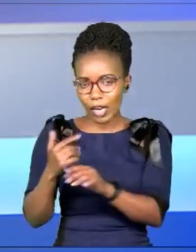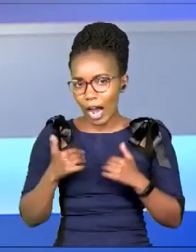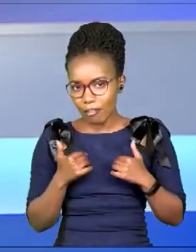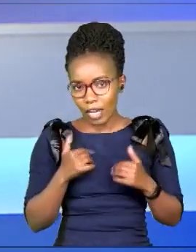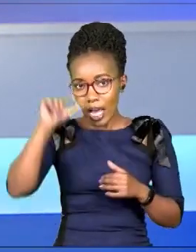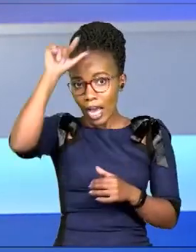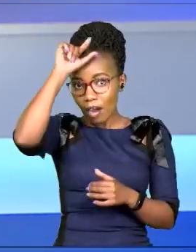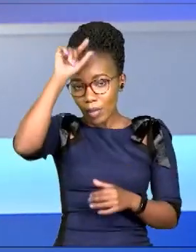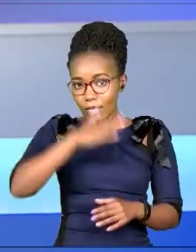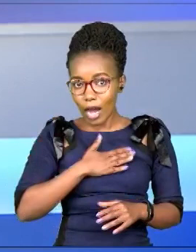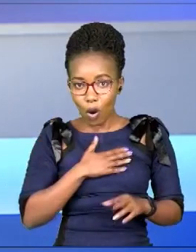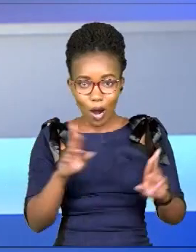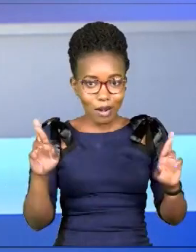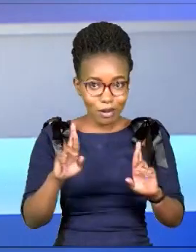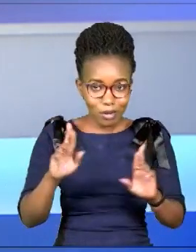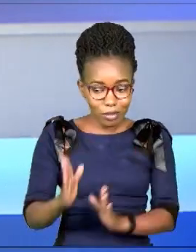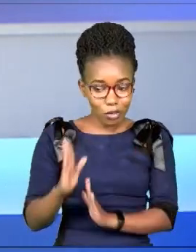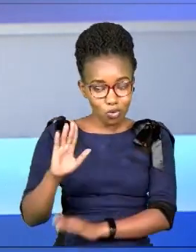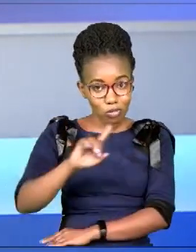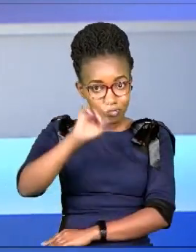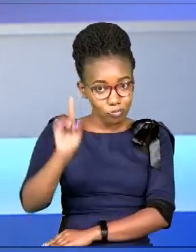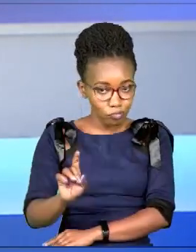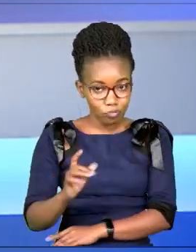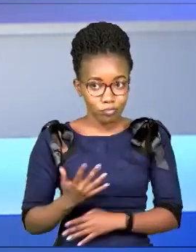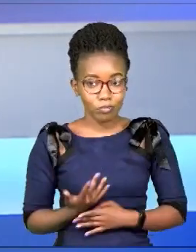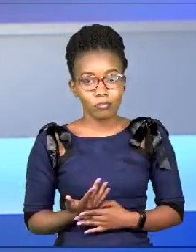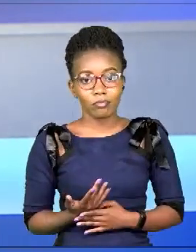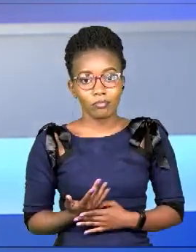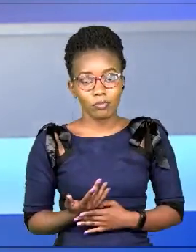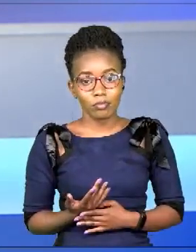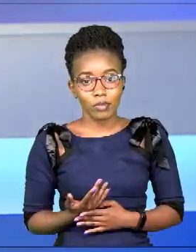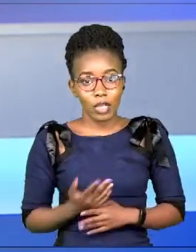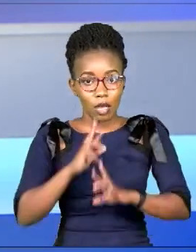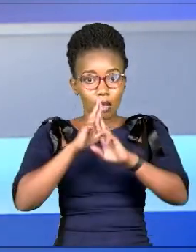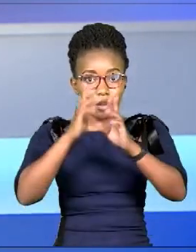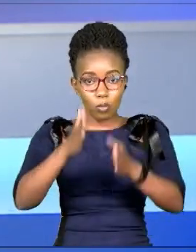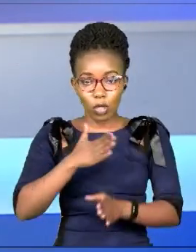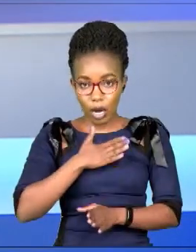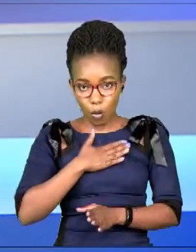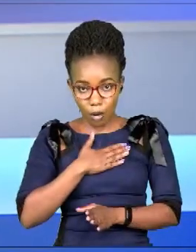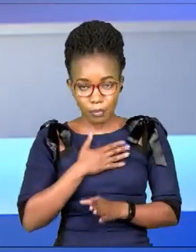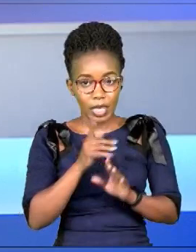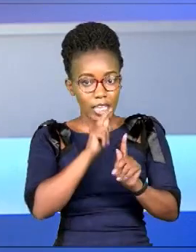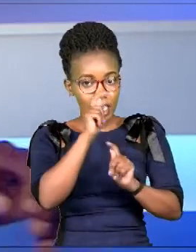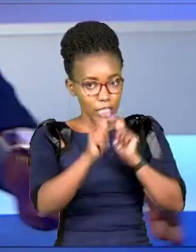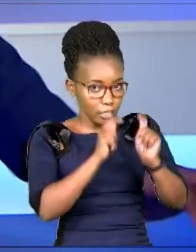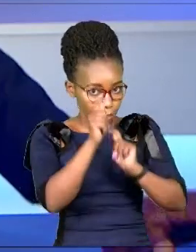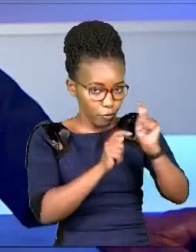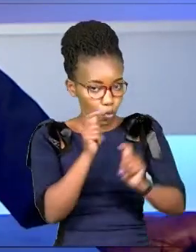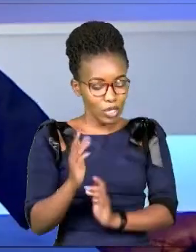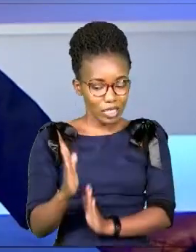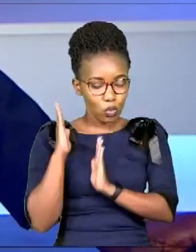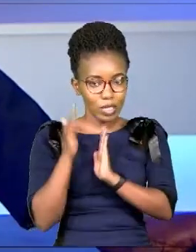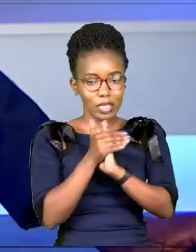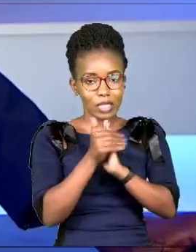preparedness in matters security. Is there more that meets the eye? Our reporter Daniel Anunda had a sit-down with a security